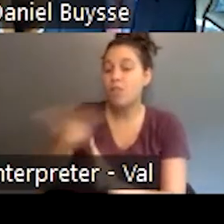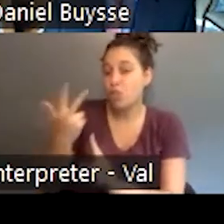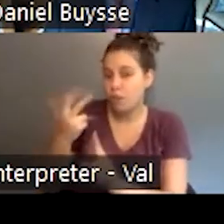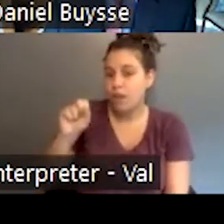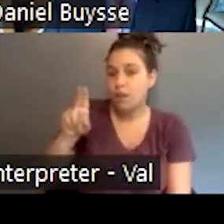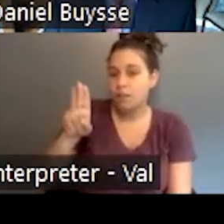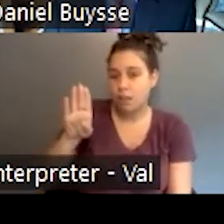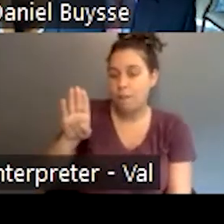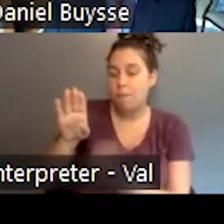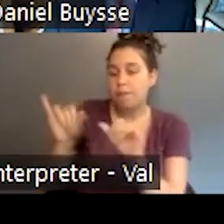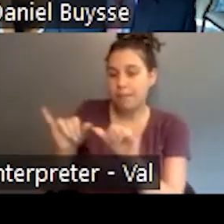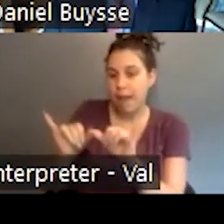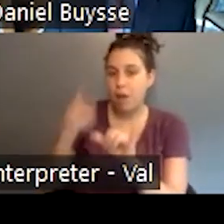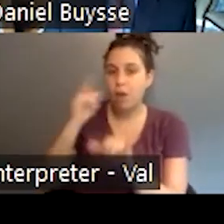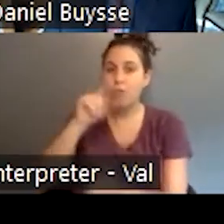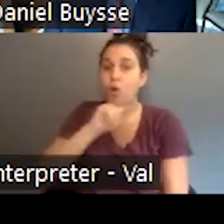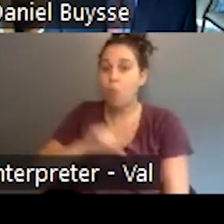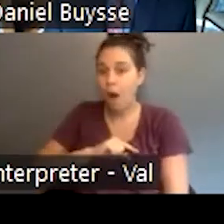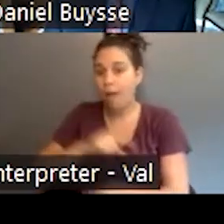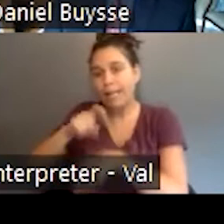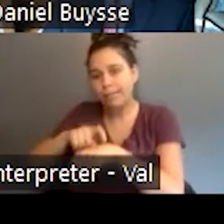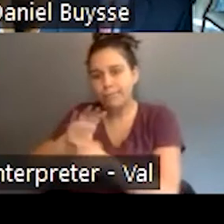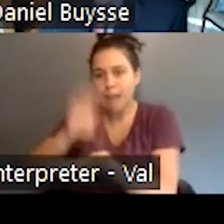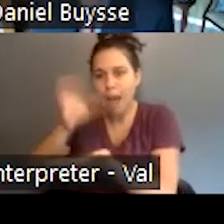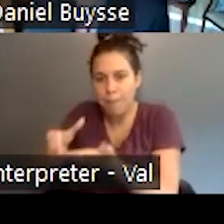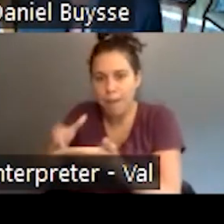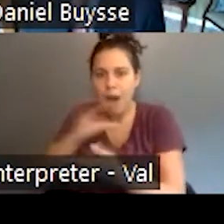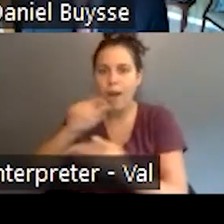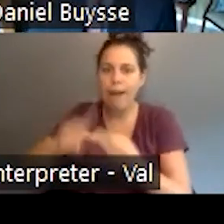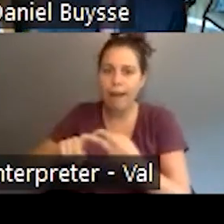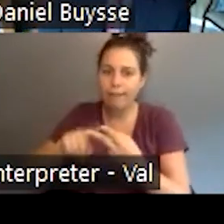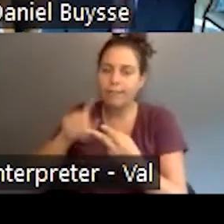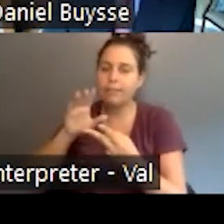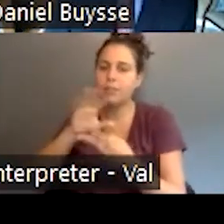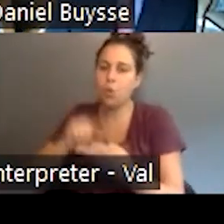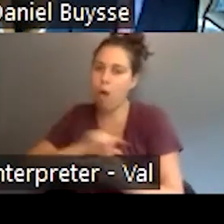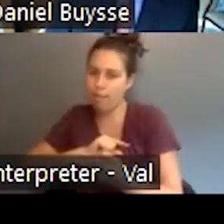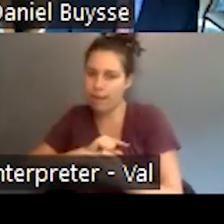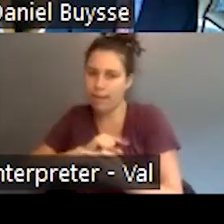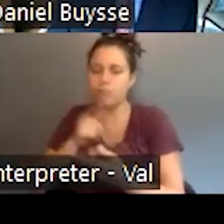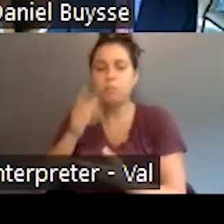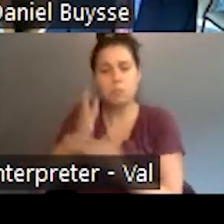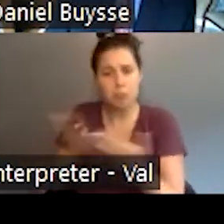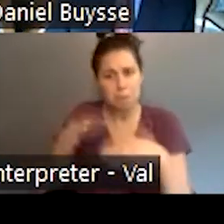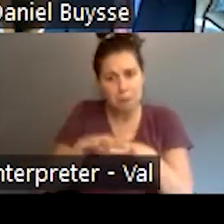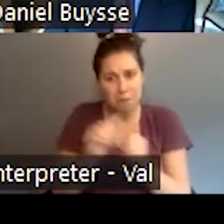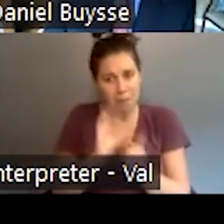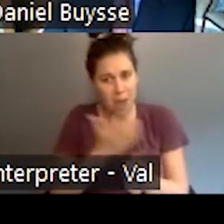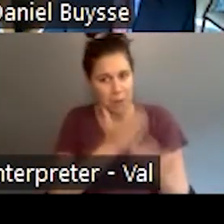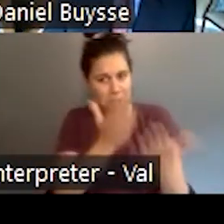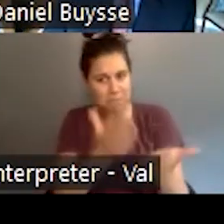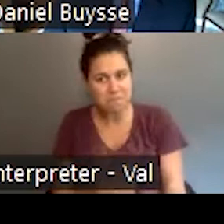quality, duration, and disordered sleep. So some overlap with what we have proposed.